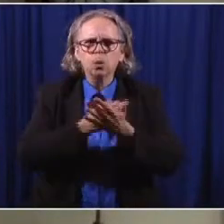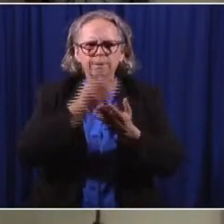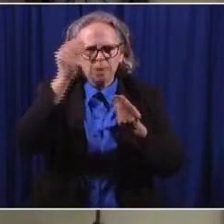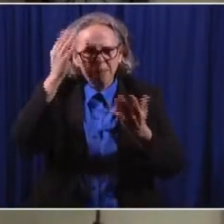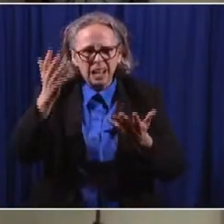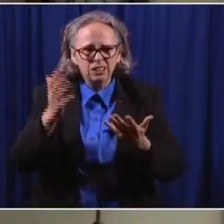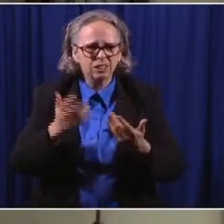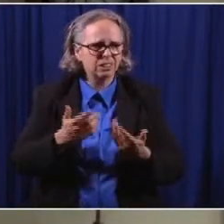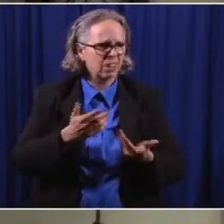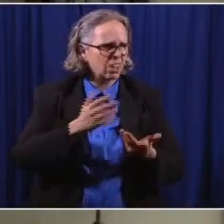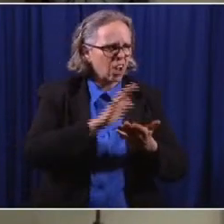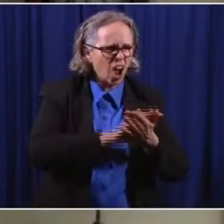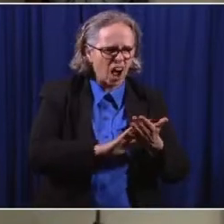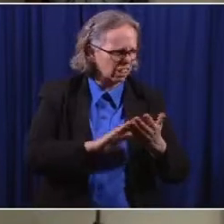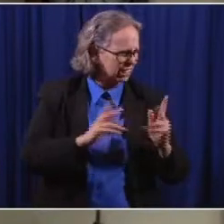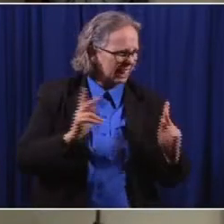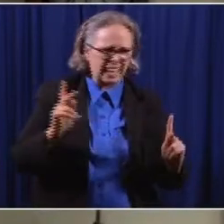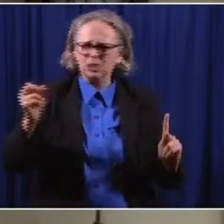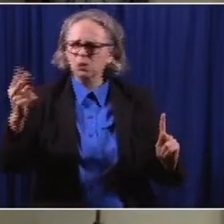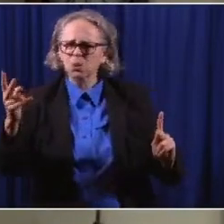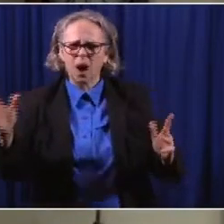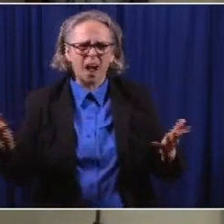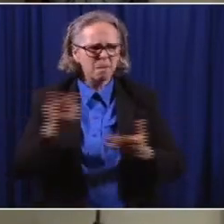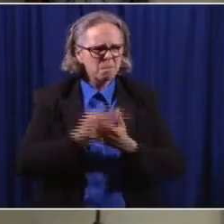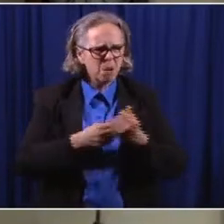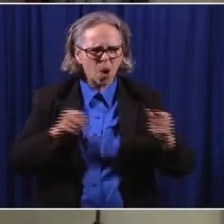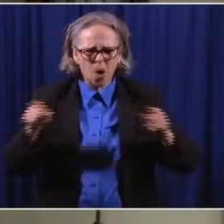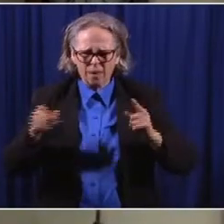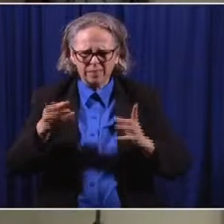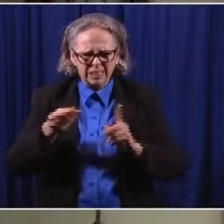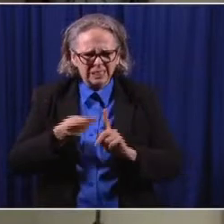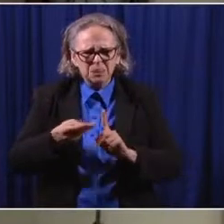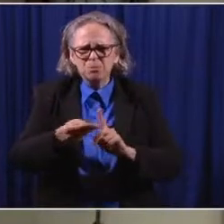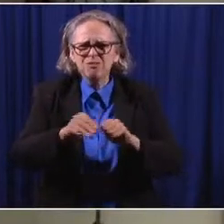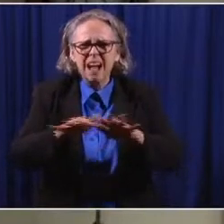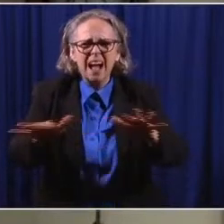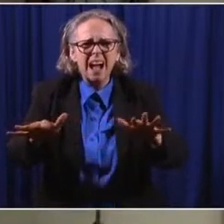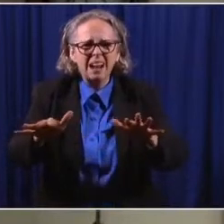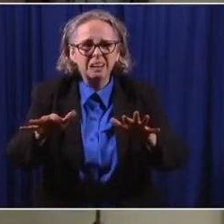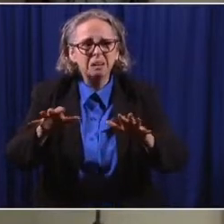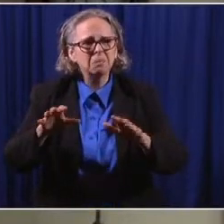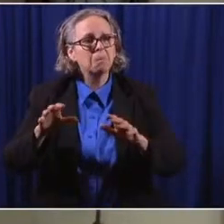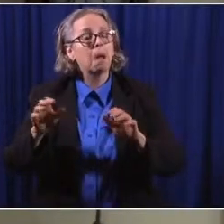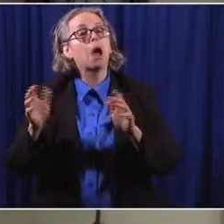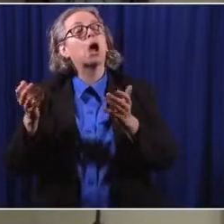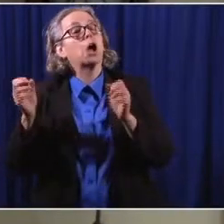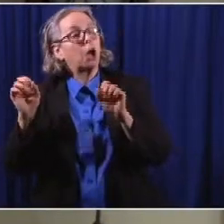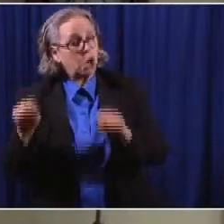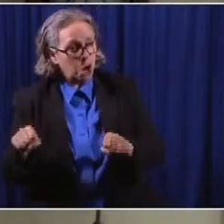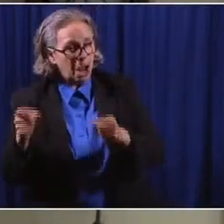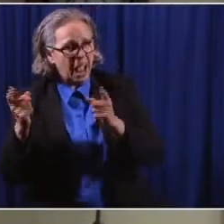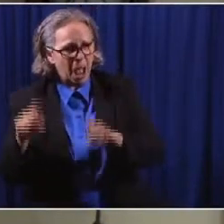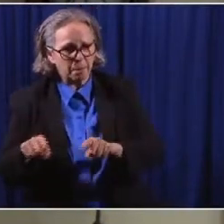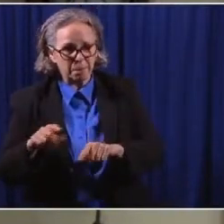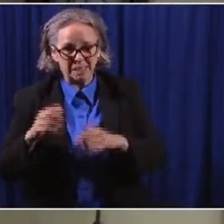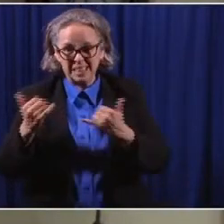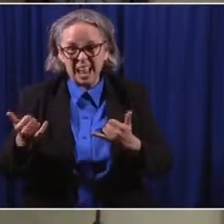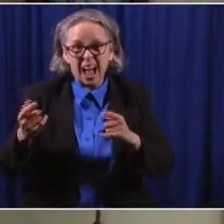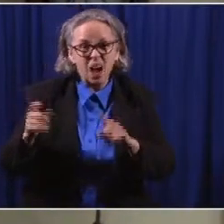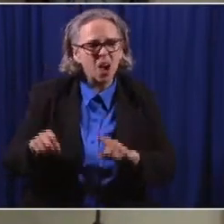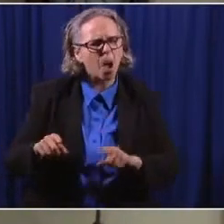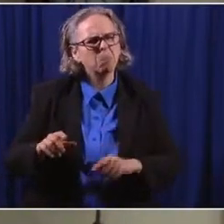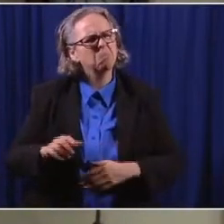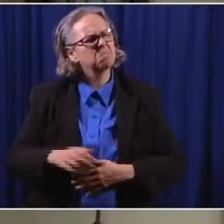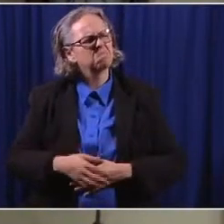the classroom, while there certainly can always be spread, we're not saying there can't be, but that's usually a pretty safe place. And what we're seeing